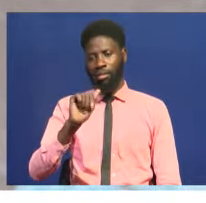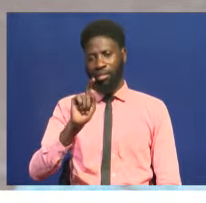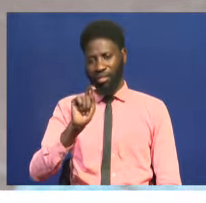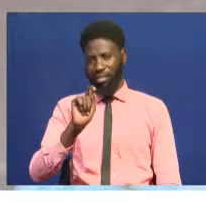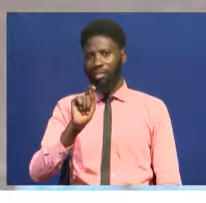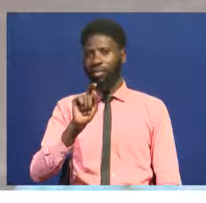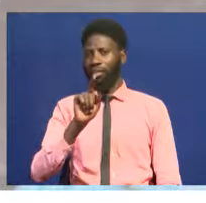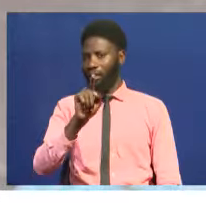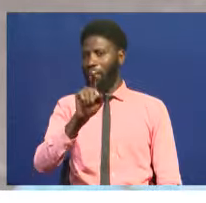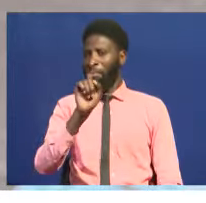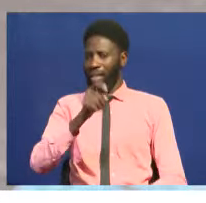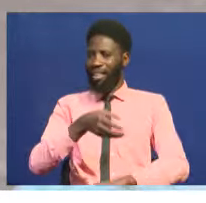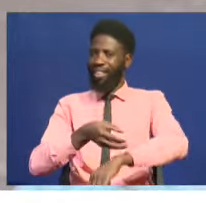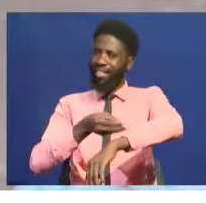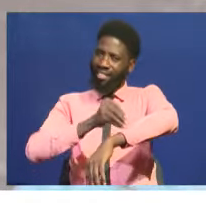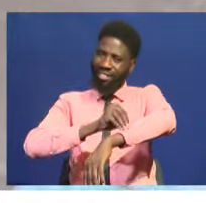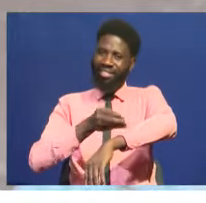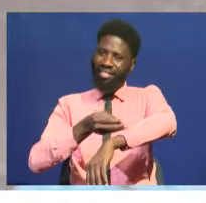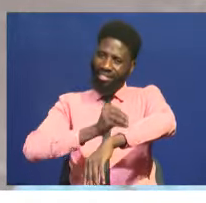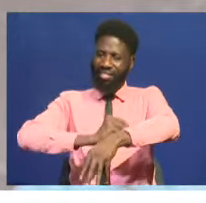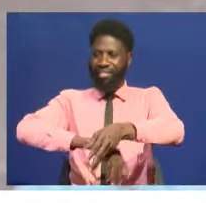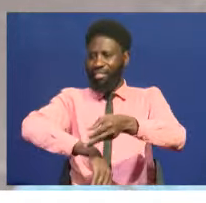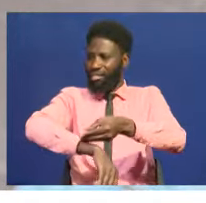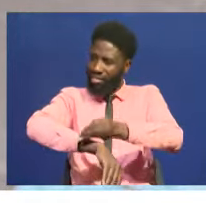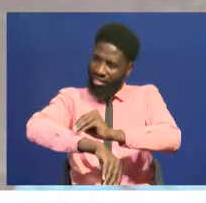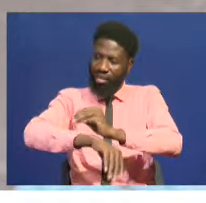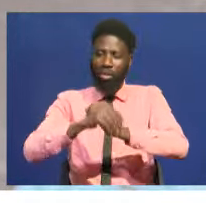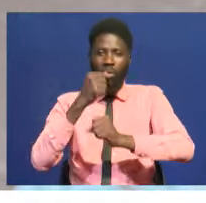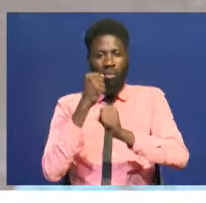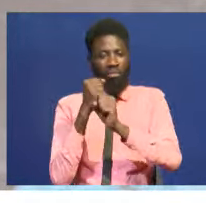more. The other older